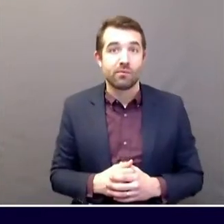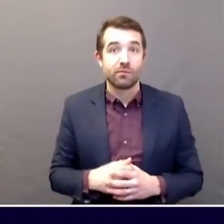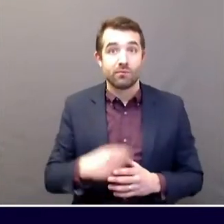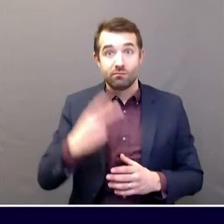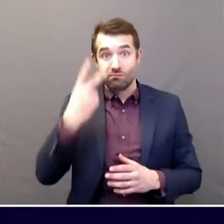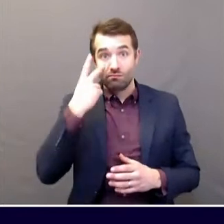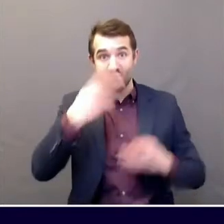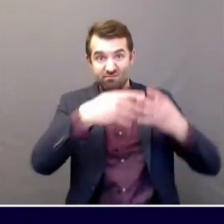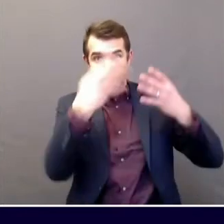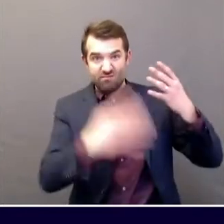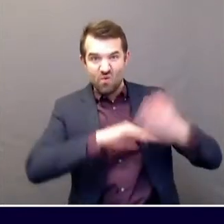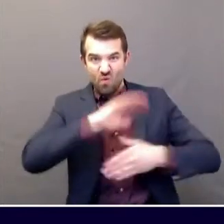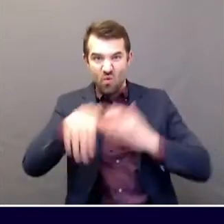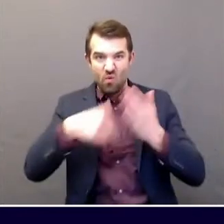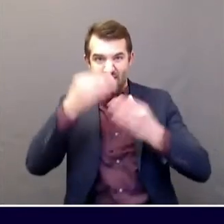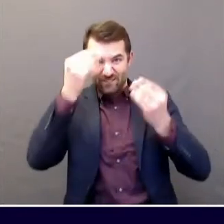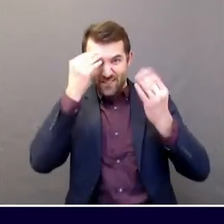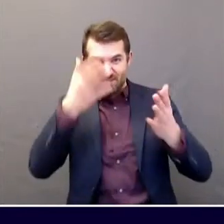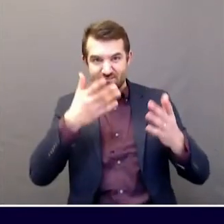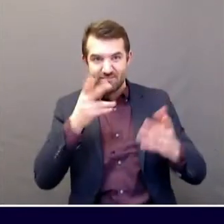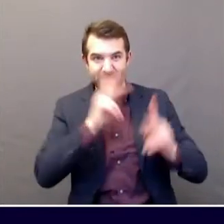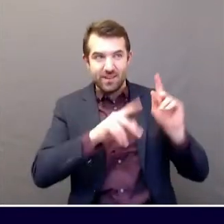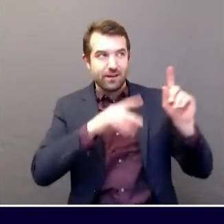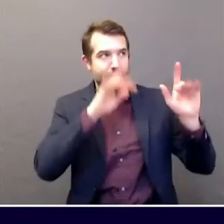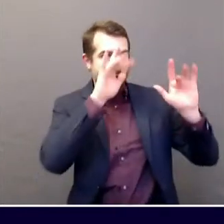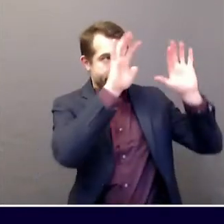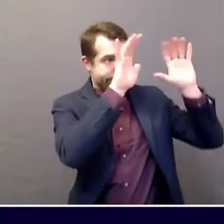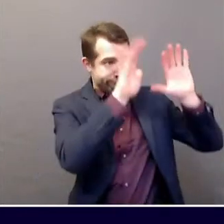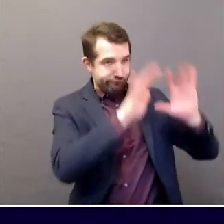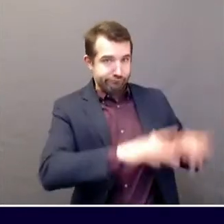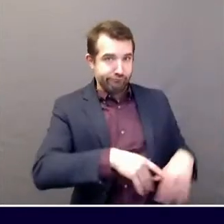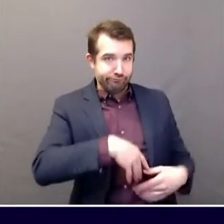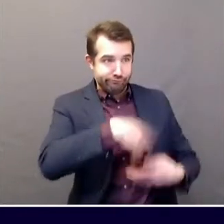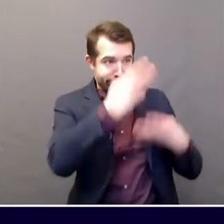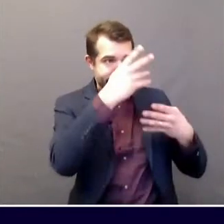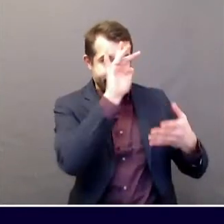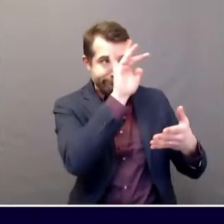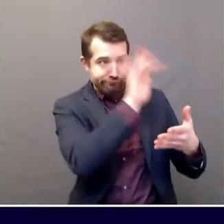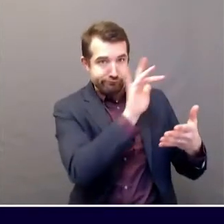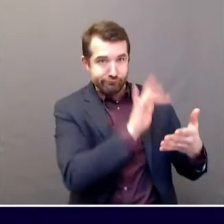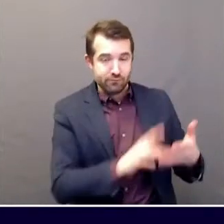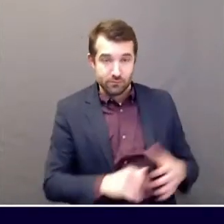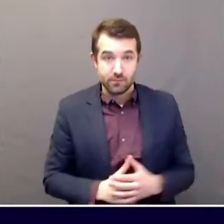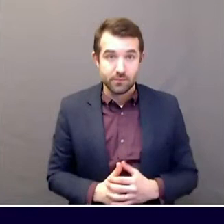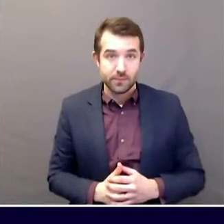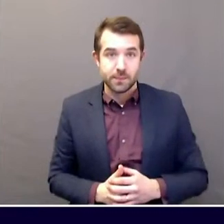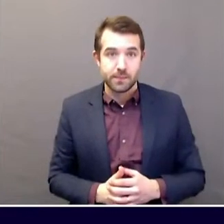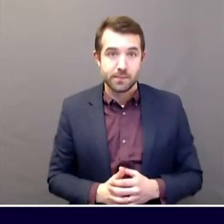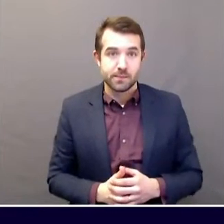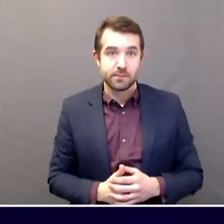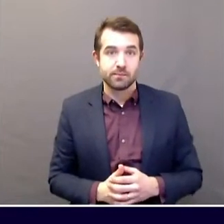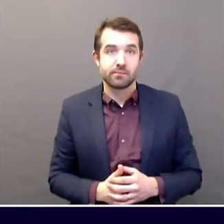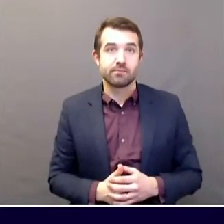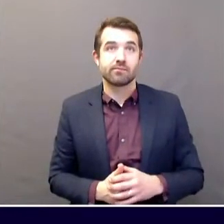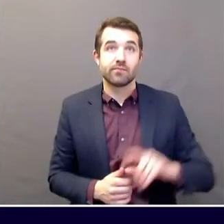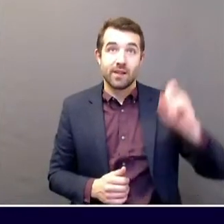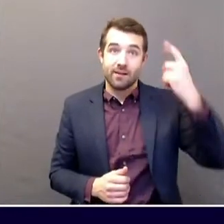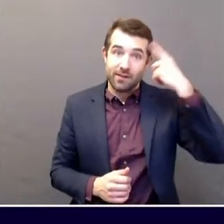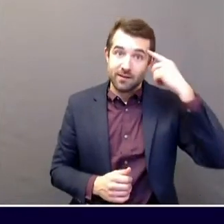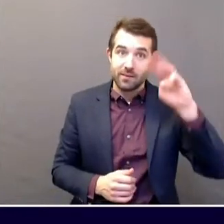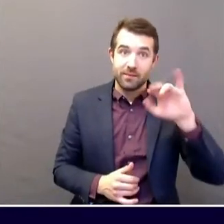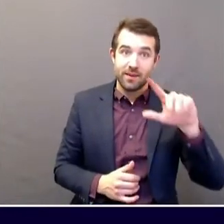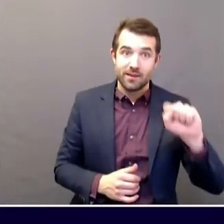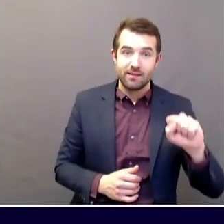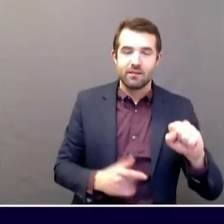vaccinations across the state. Governor, I'll turn things back over to you, please. Well, hey, thanks. And I just want to thank you and thank Jean Lambrou